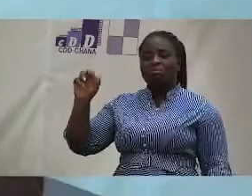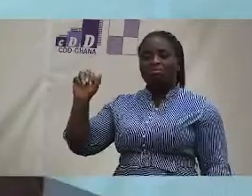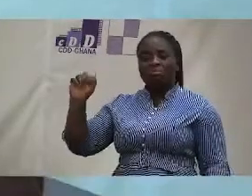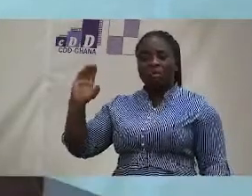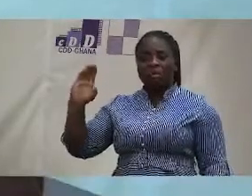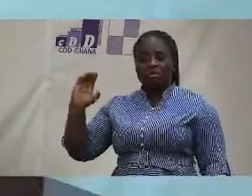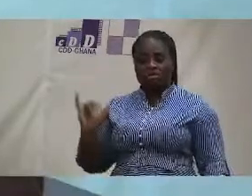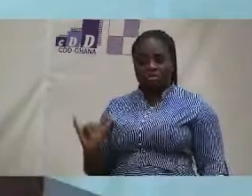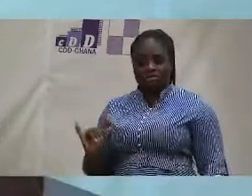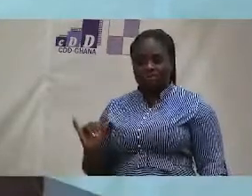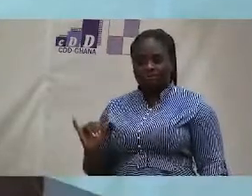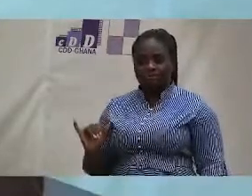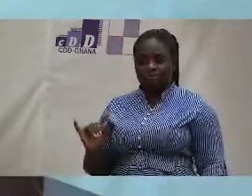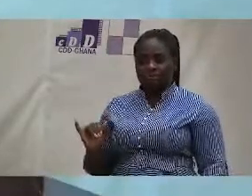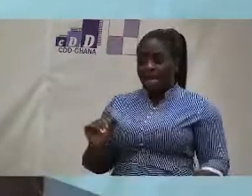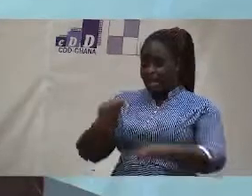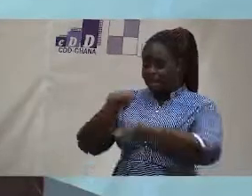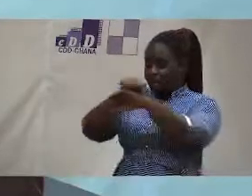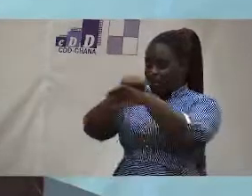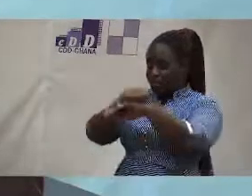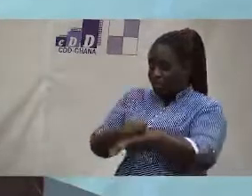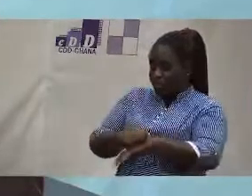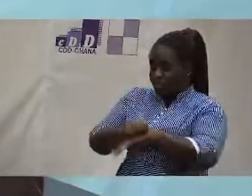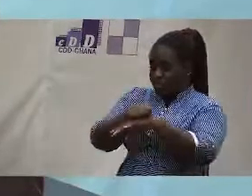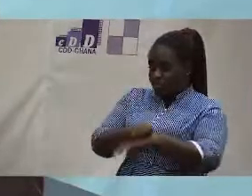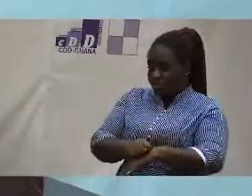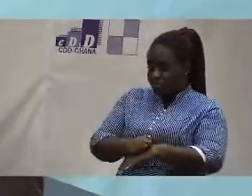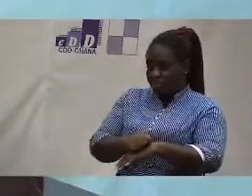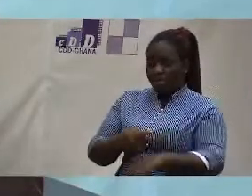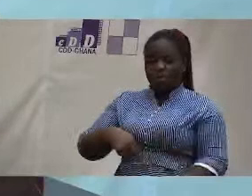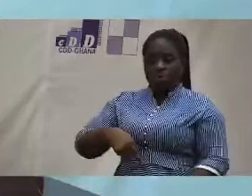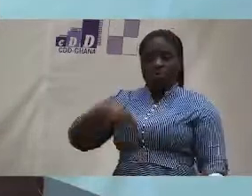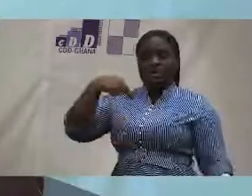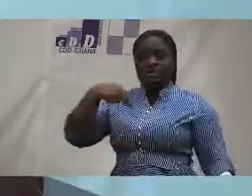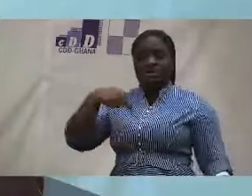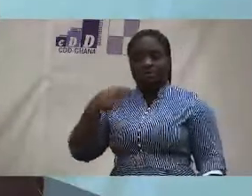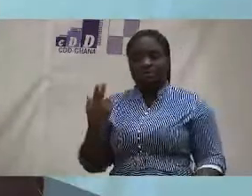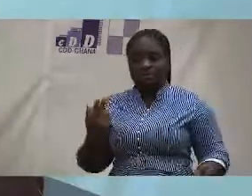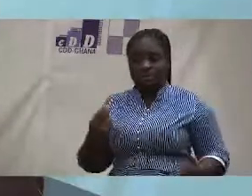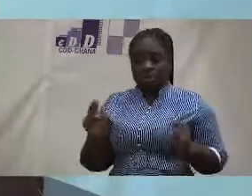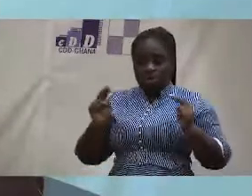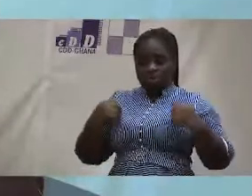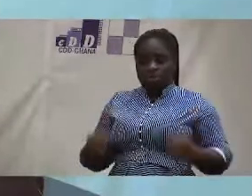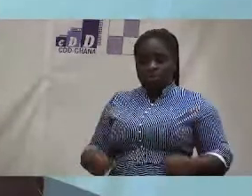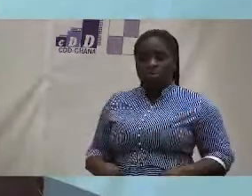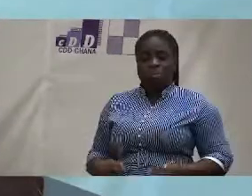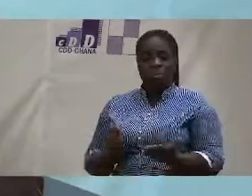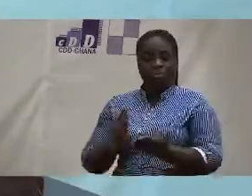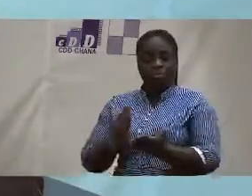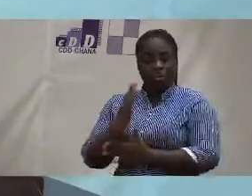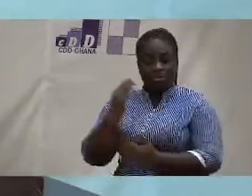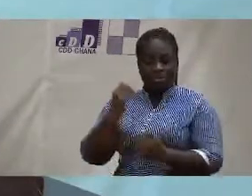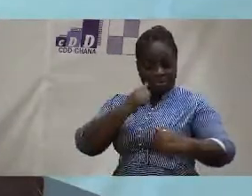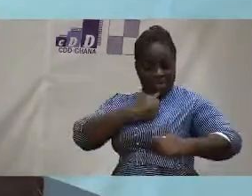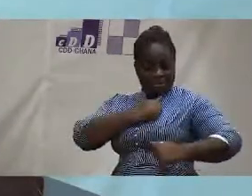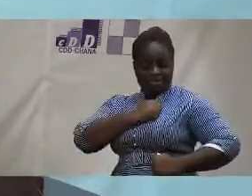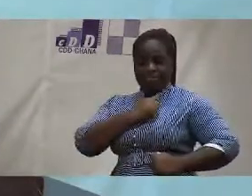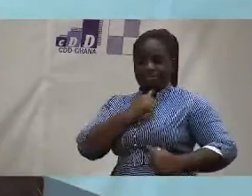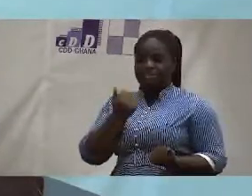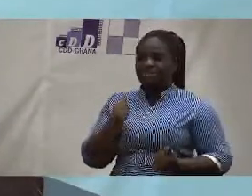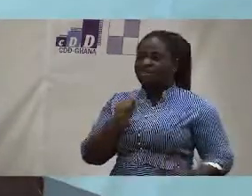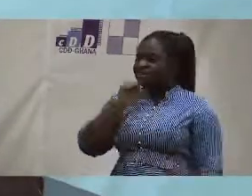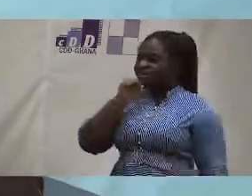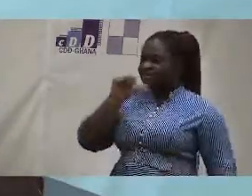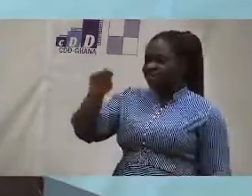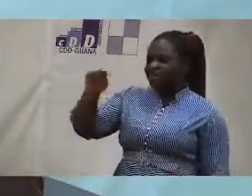trade union, the traditional chiefdom, religious communities, human rights defense group, not-for-profit